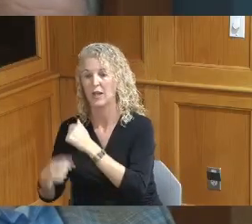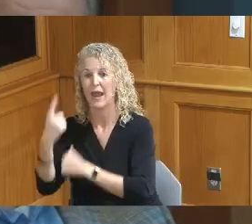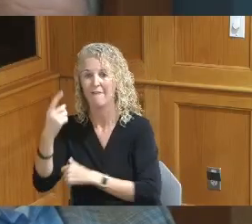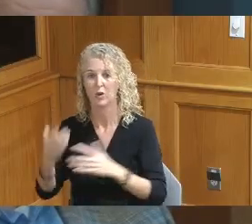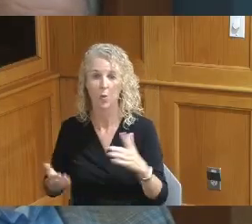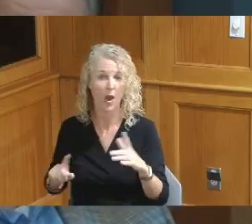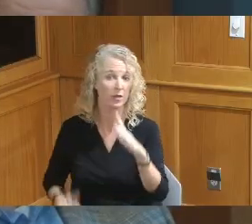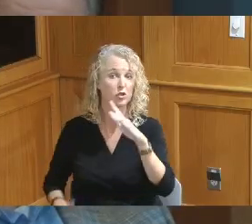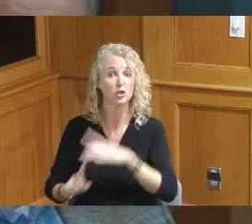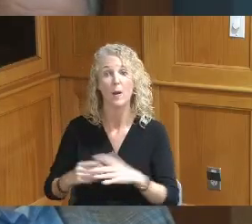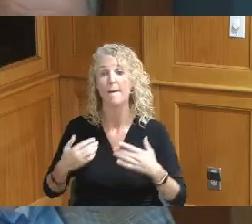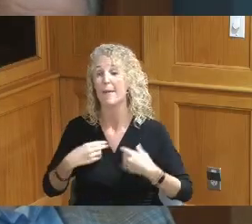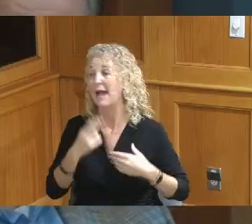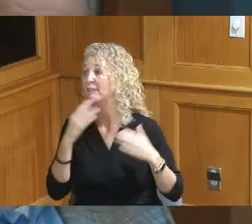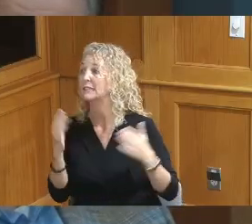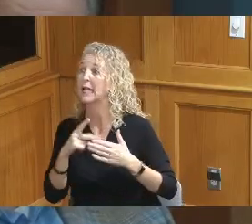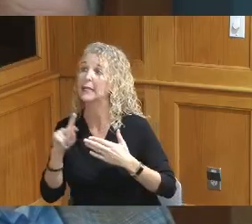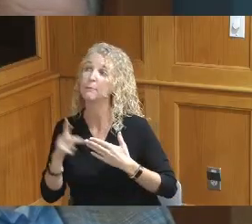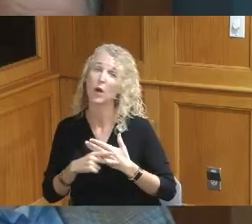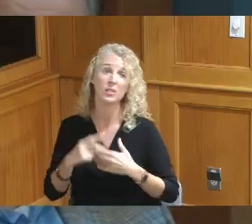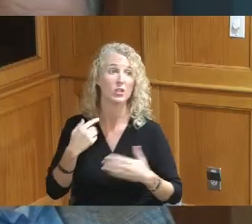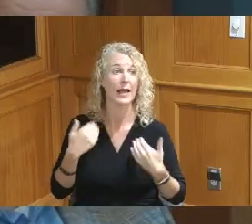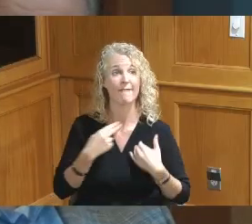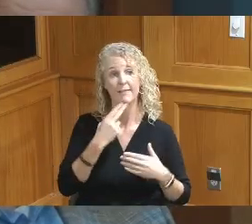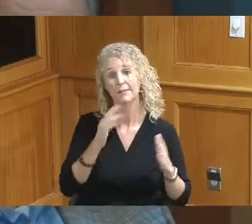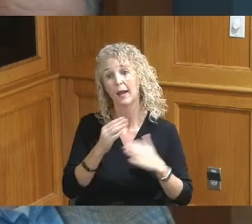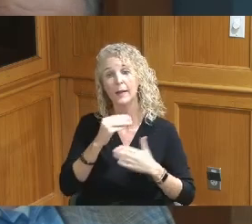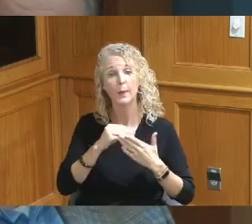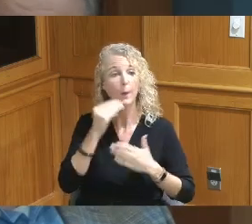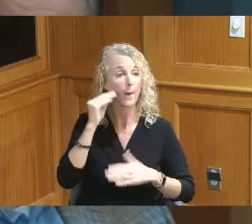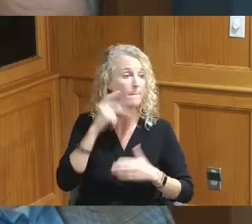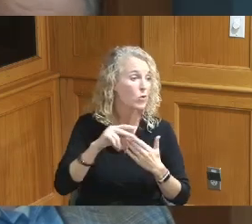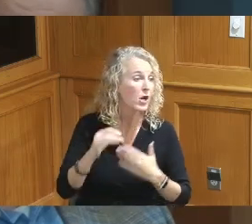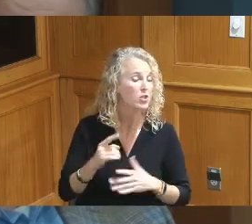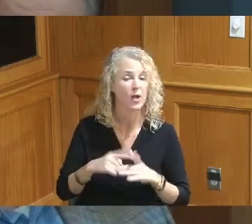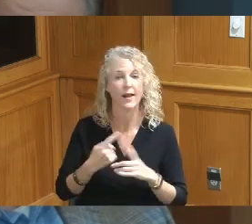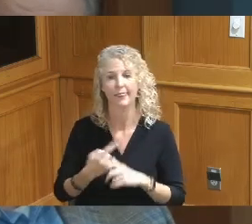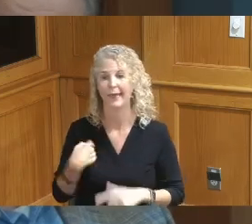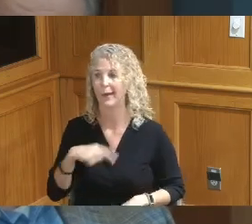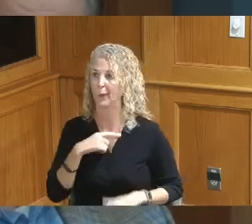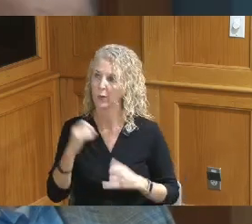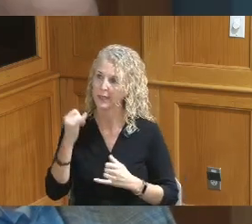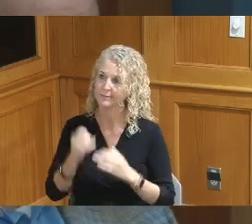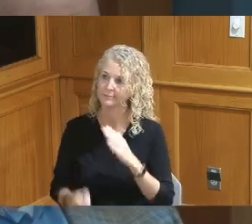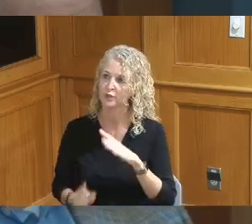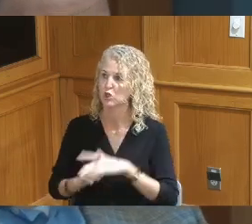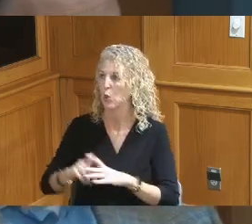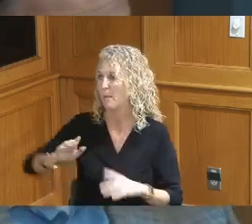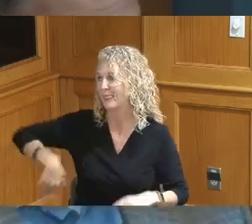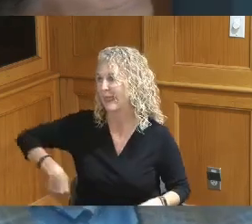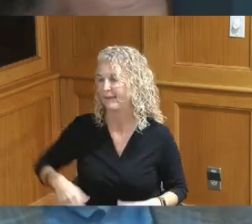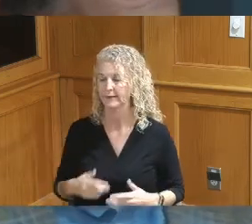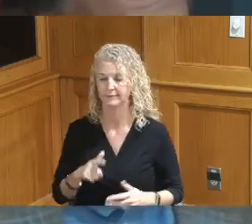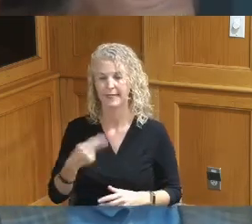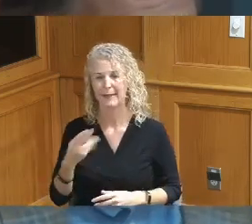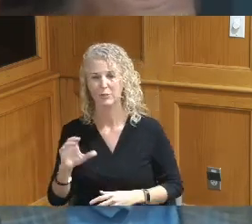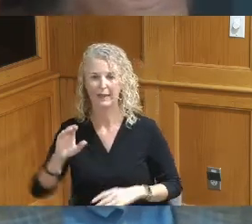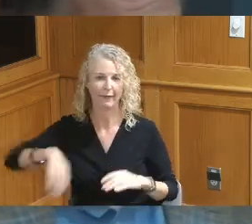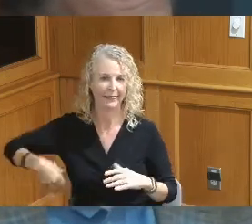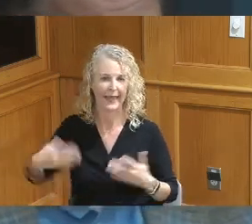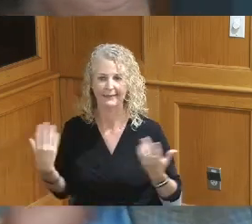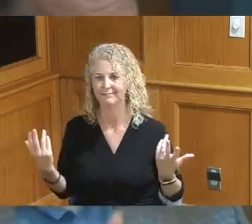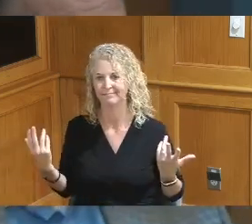through the door. I got a tiny home project. I got a tiny home project. And then here comes Cincinnati late to the game, Hamilton County late to the